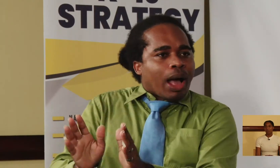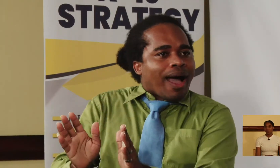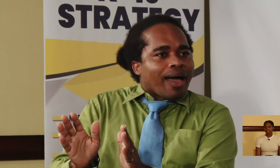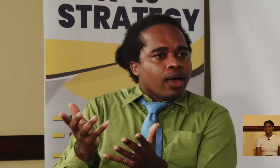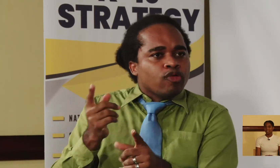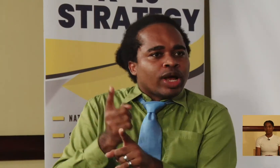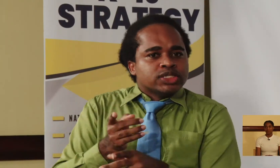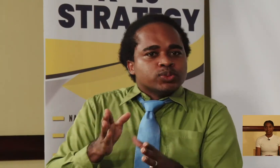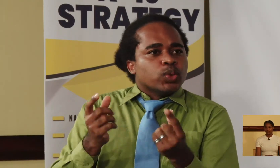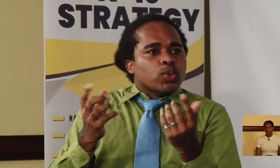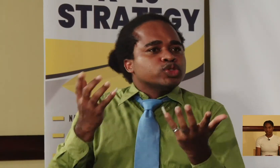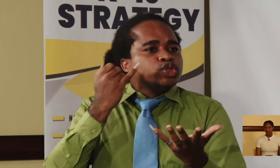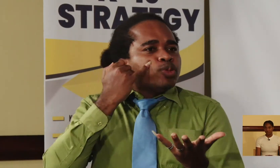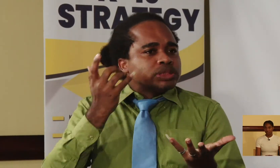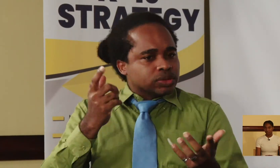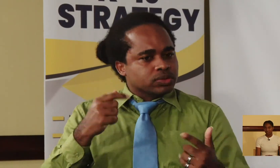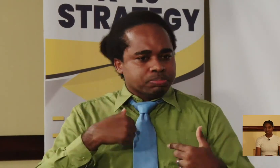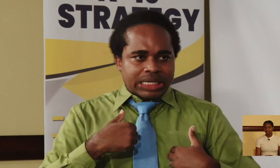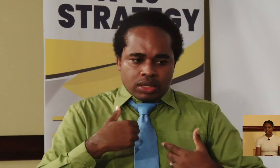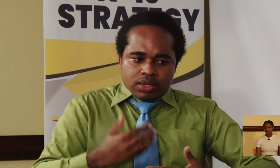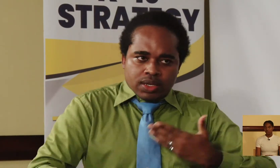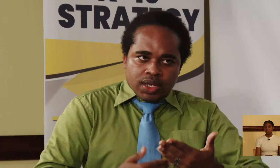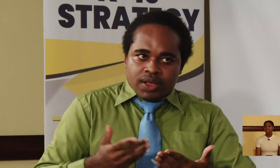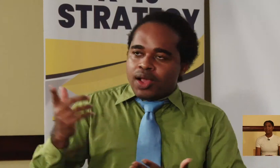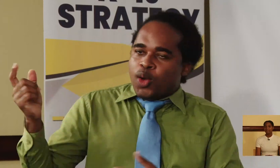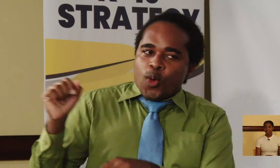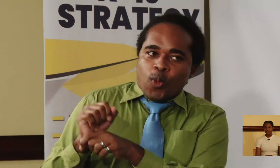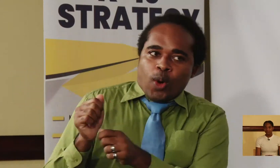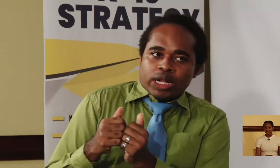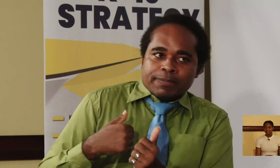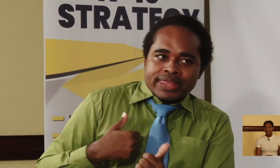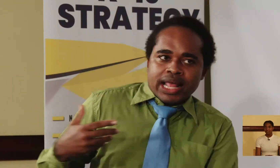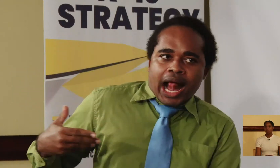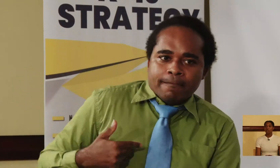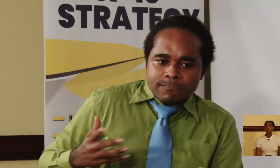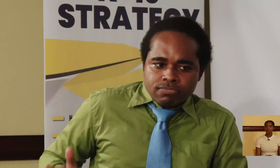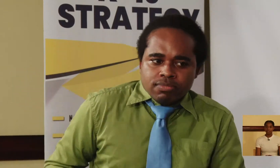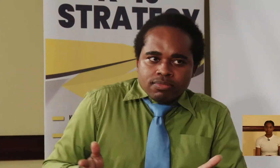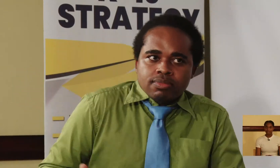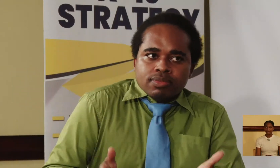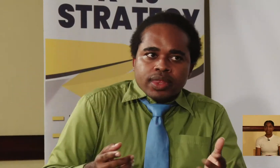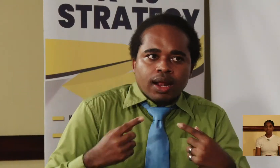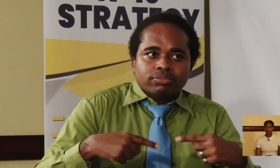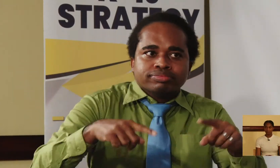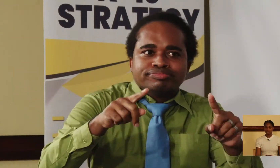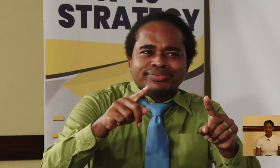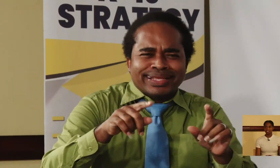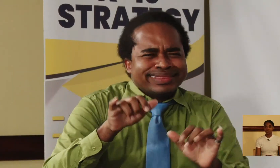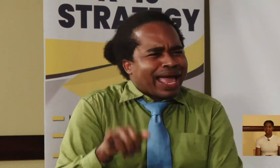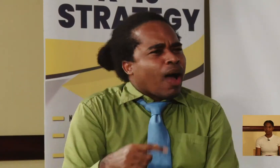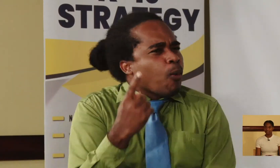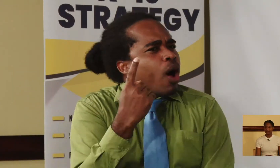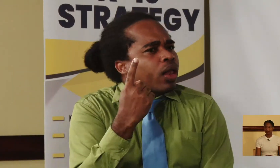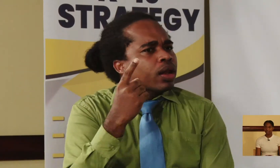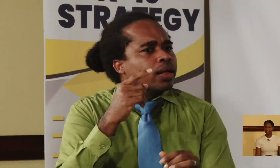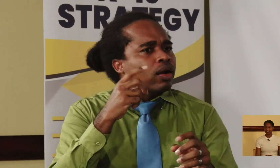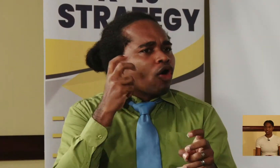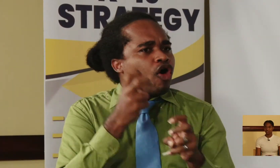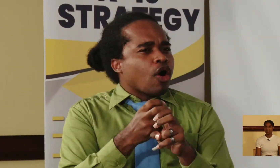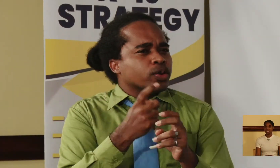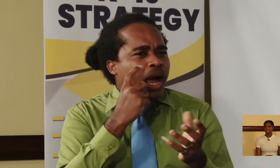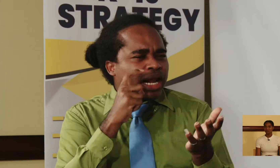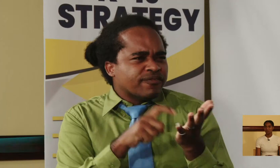we want. That's not the right way to do something, So let me do it. Work with me, help with me. Let's collaborate and make